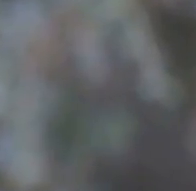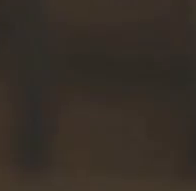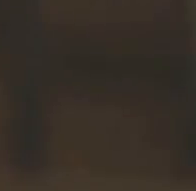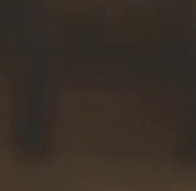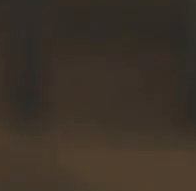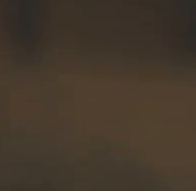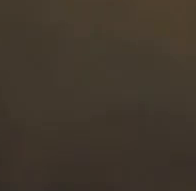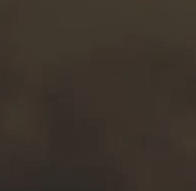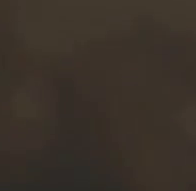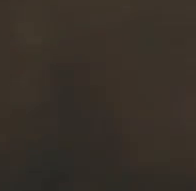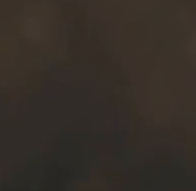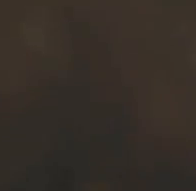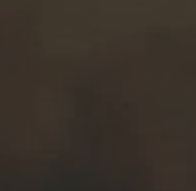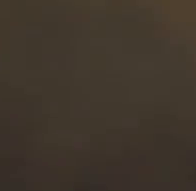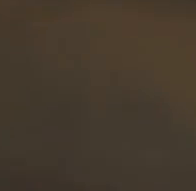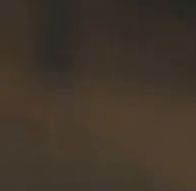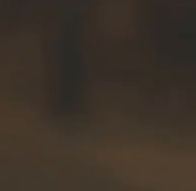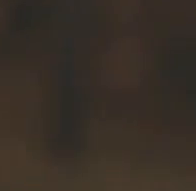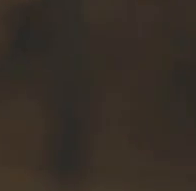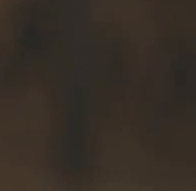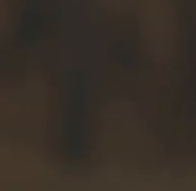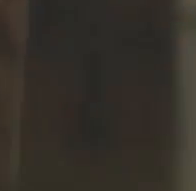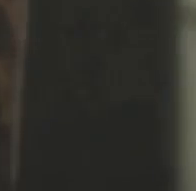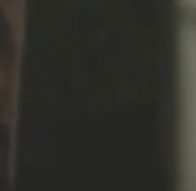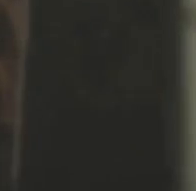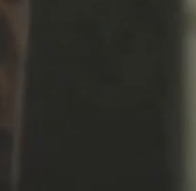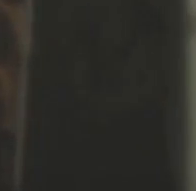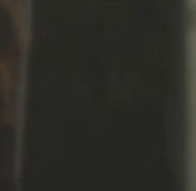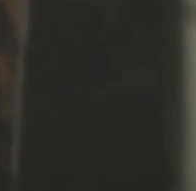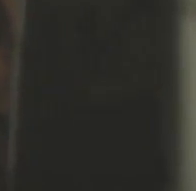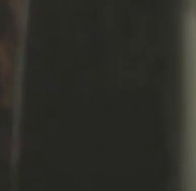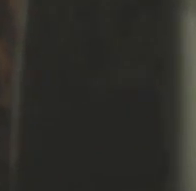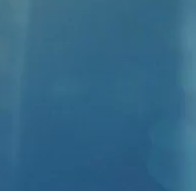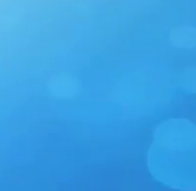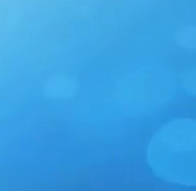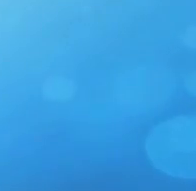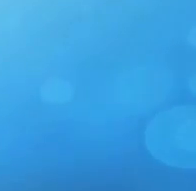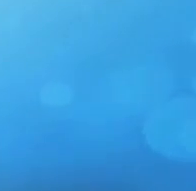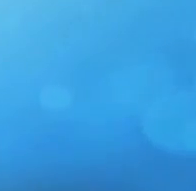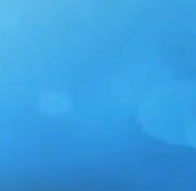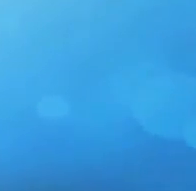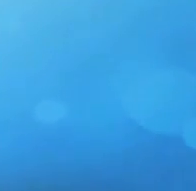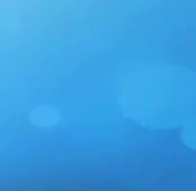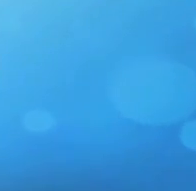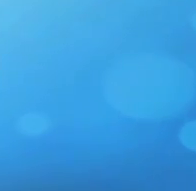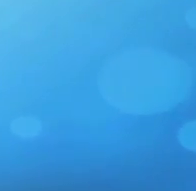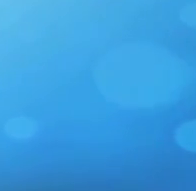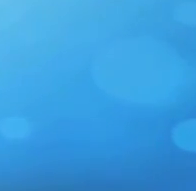Ndio shop atatuchapulia usiku. Hizi ni nini sasa?